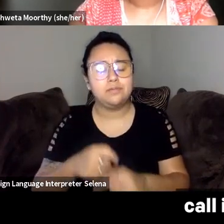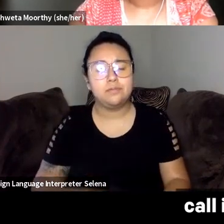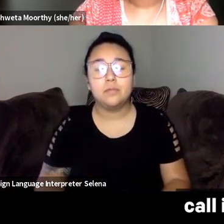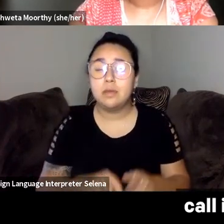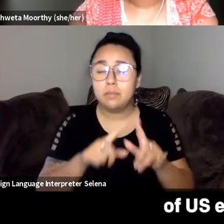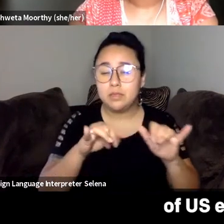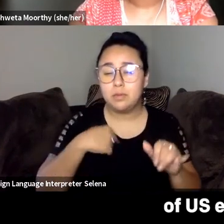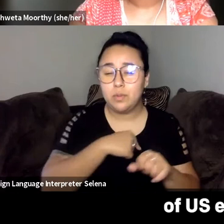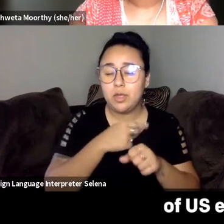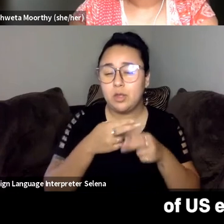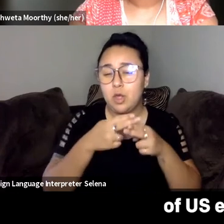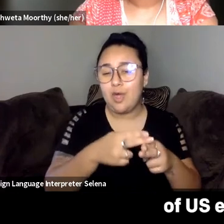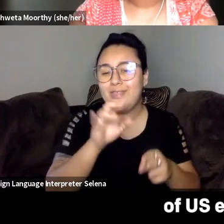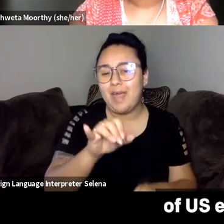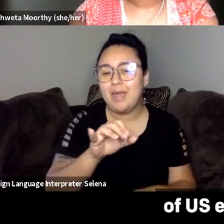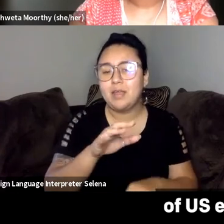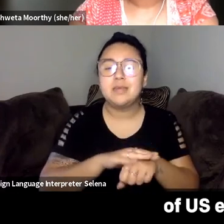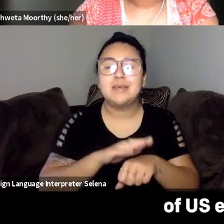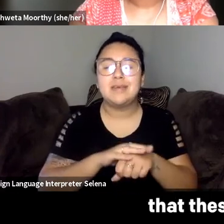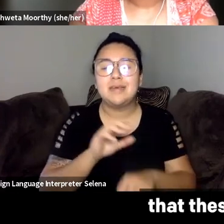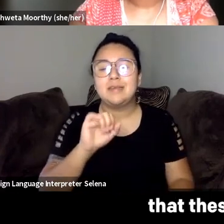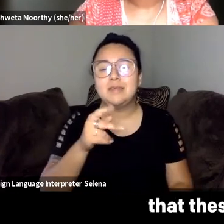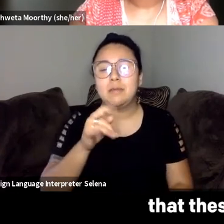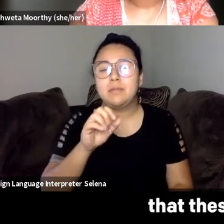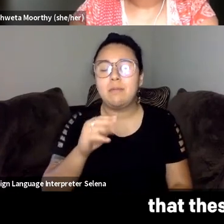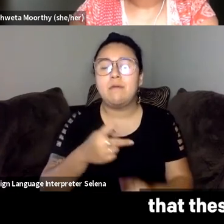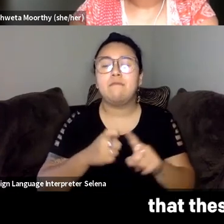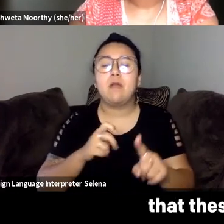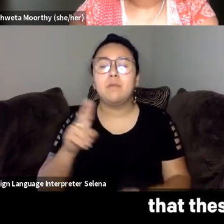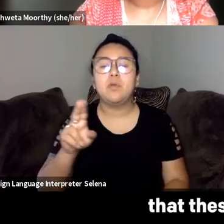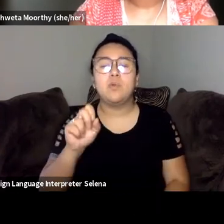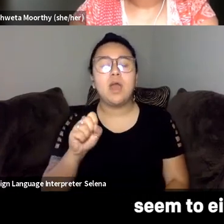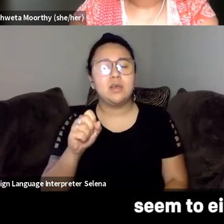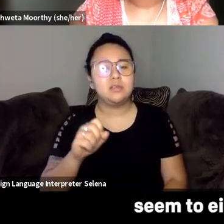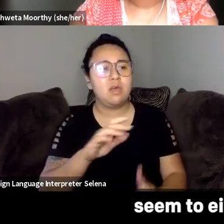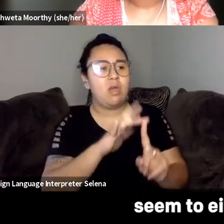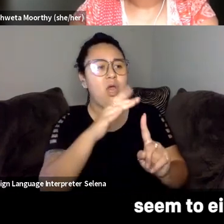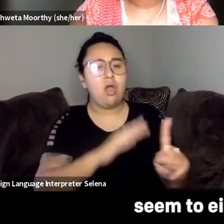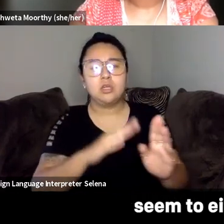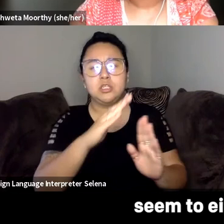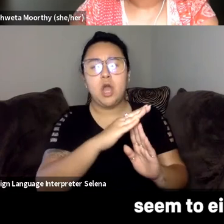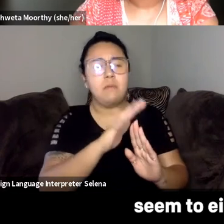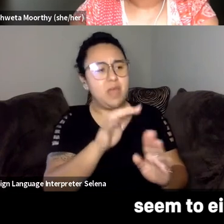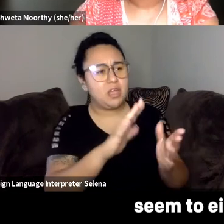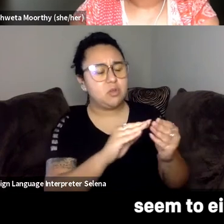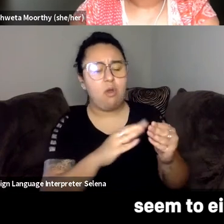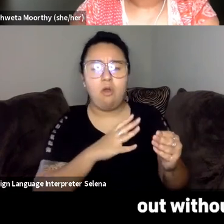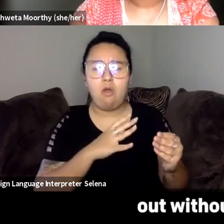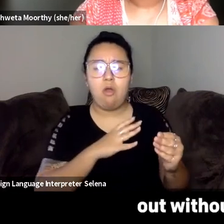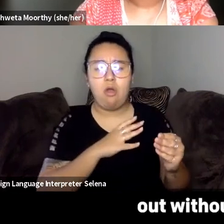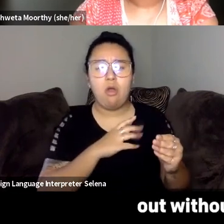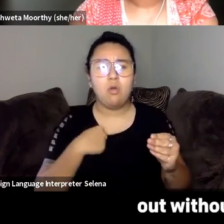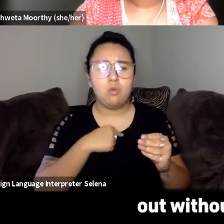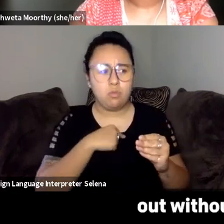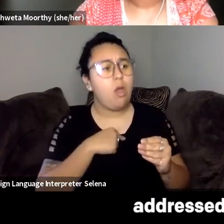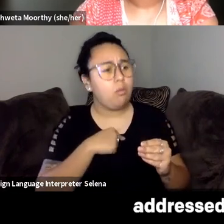symptom of US exceptionalism, that these contradictions seem to either get smoothed out